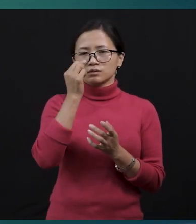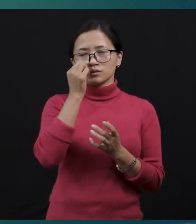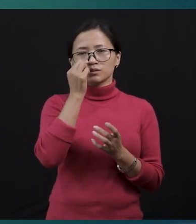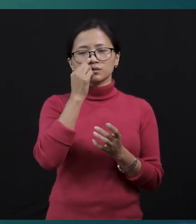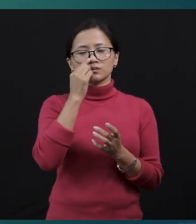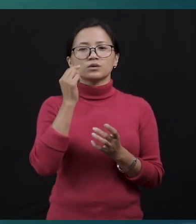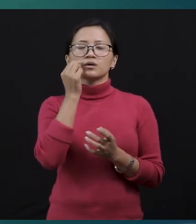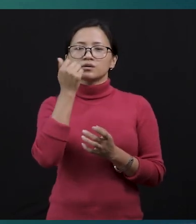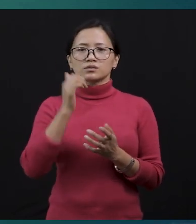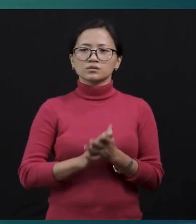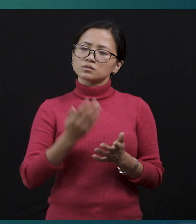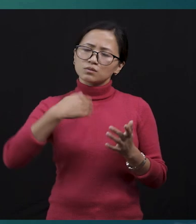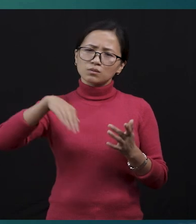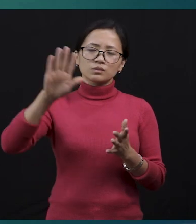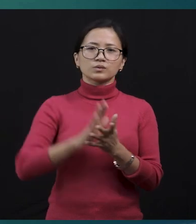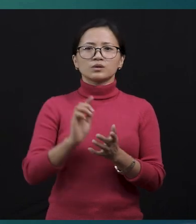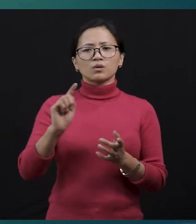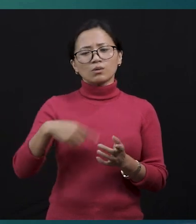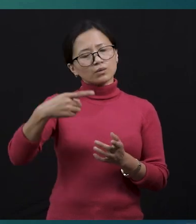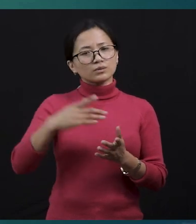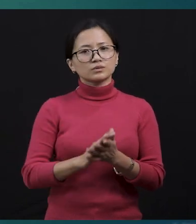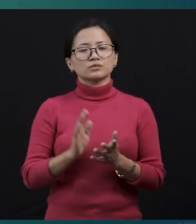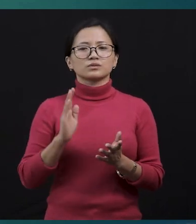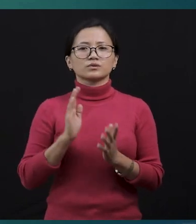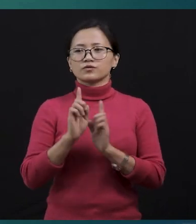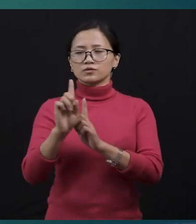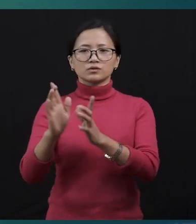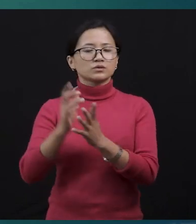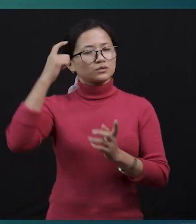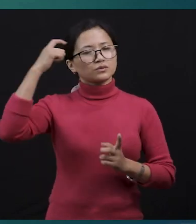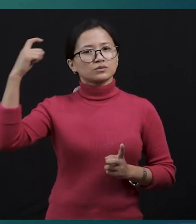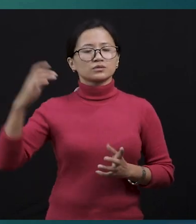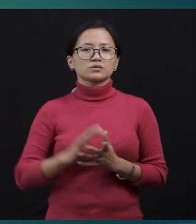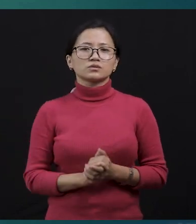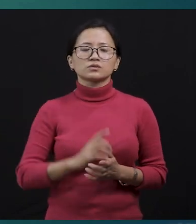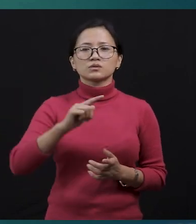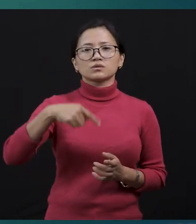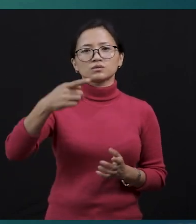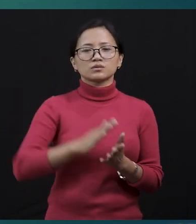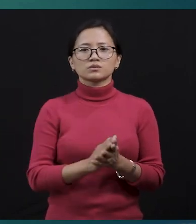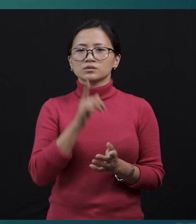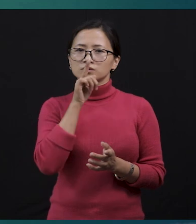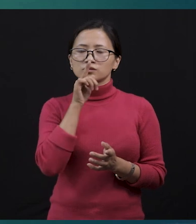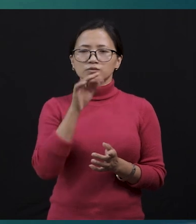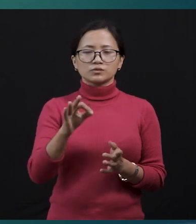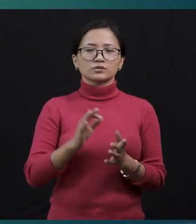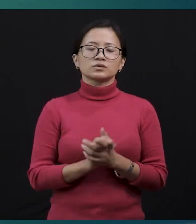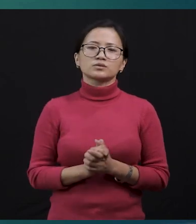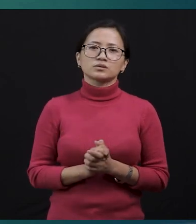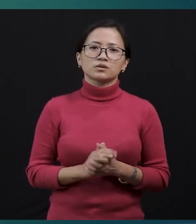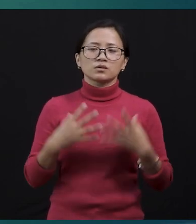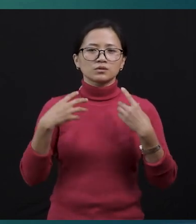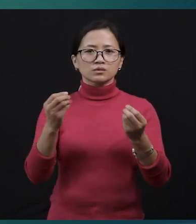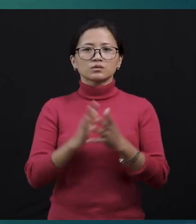man, you can always go for it. Once you have a determination to follow your dreams can always come to reality. And so